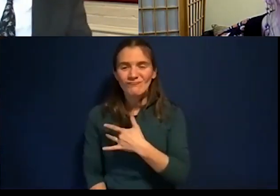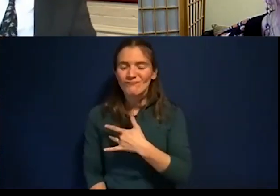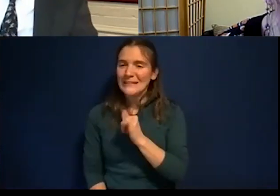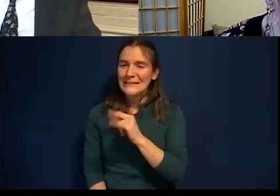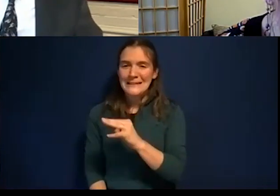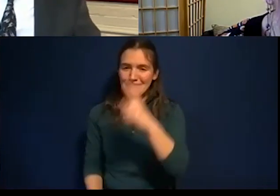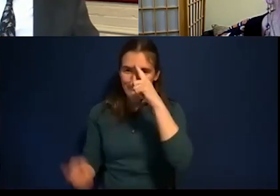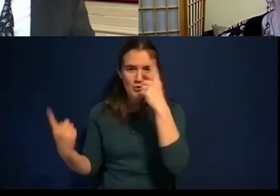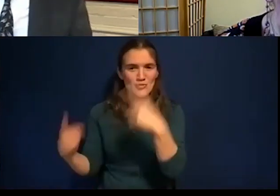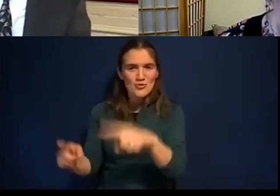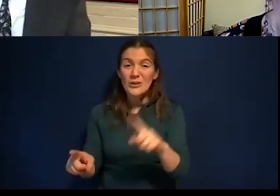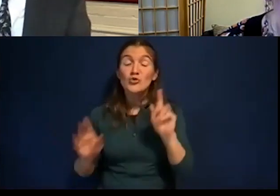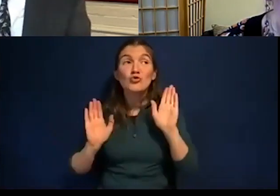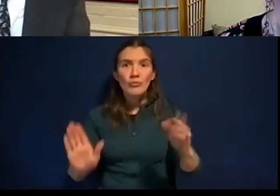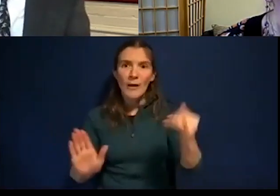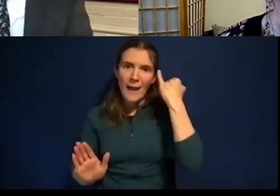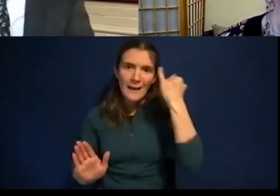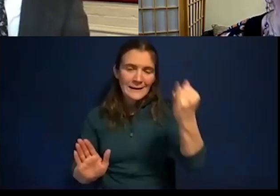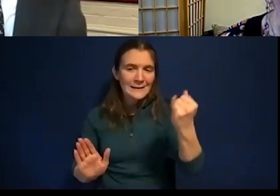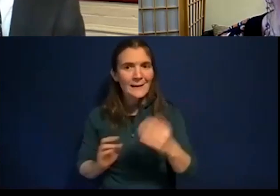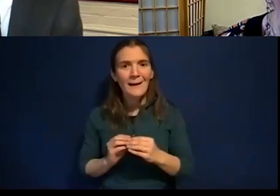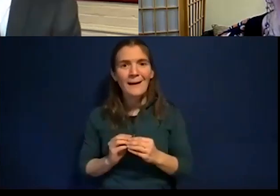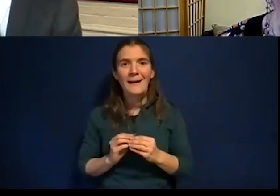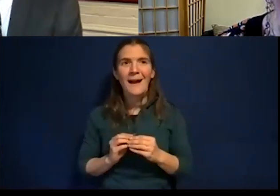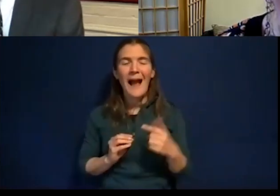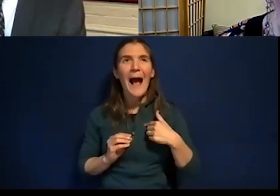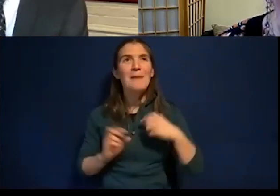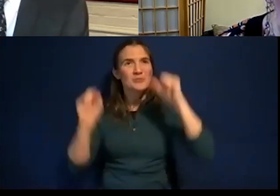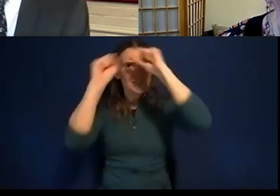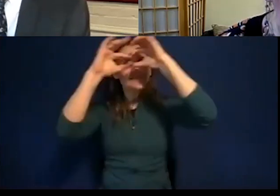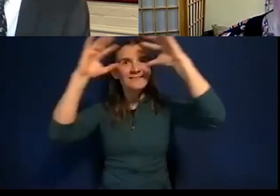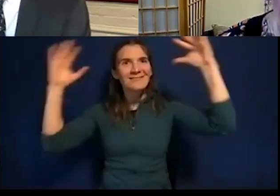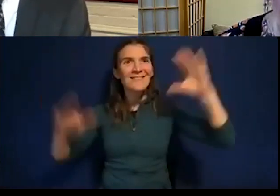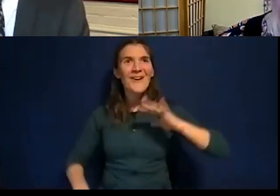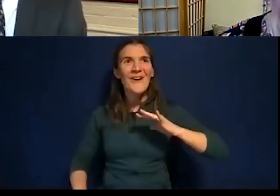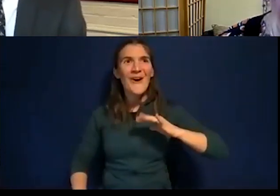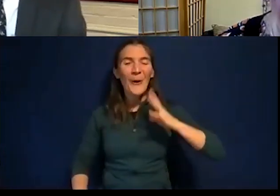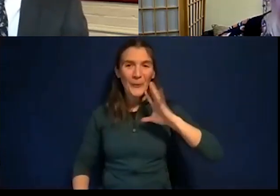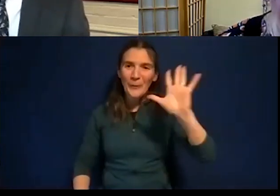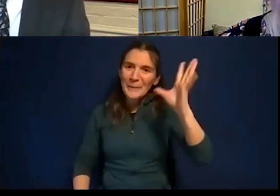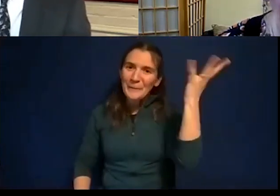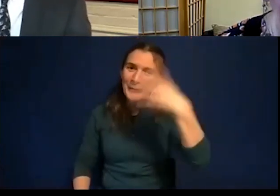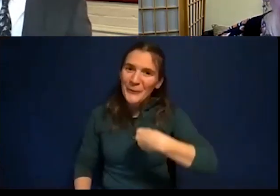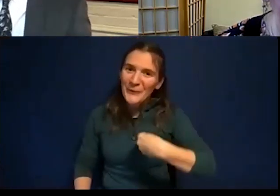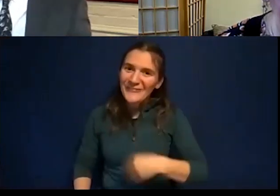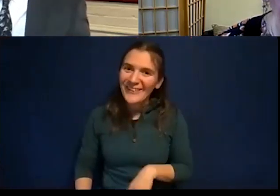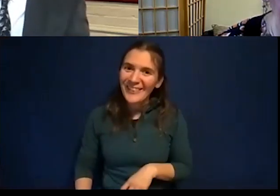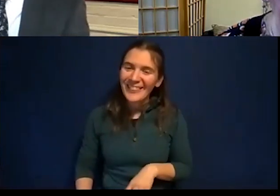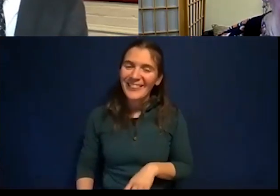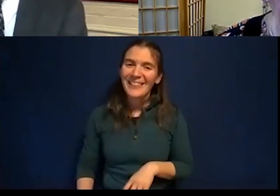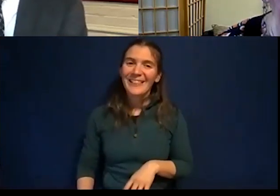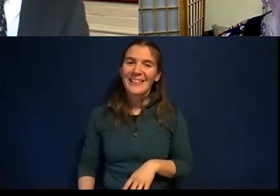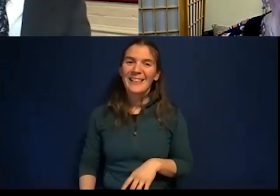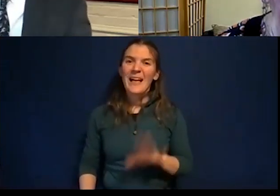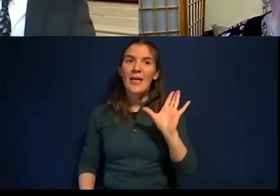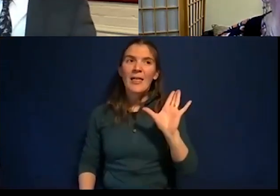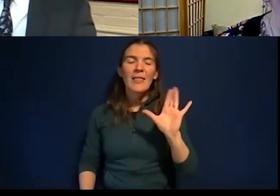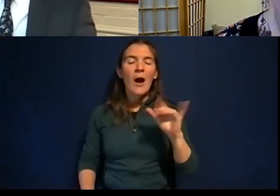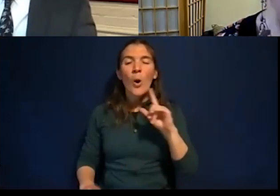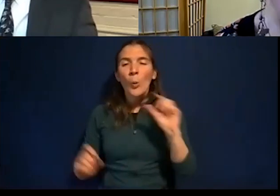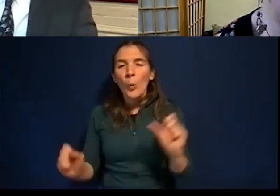it's great. I can just see it in my mind already, how beautiful it's going to be, especially that time of